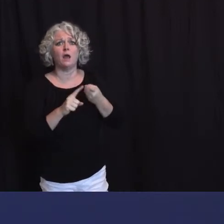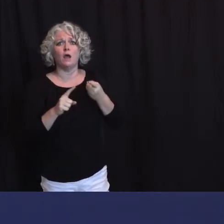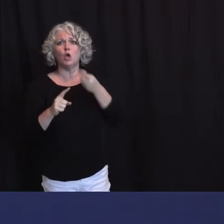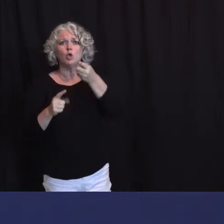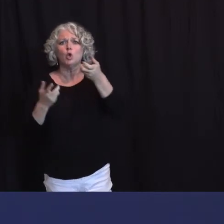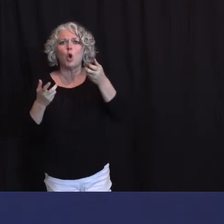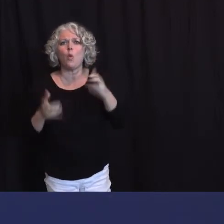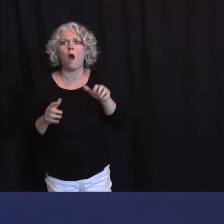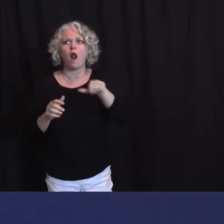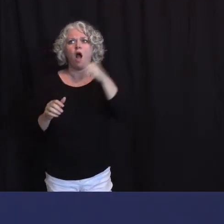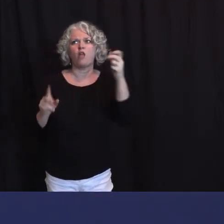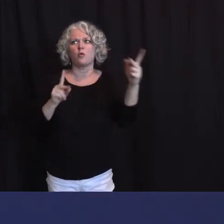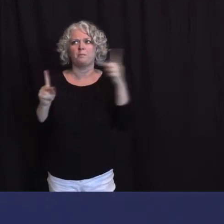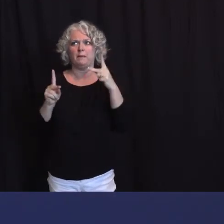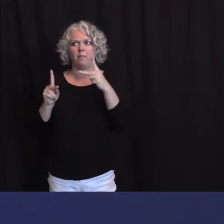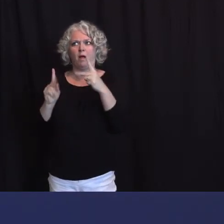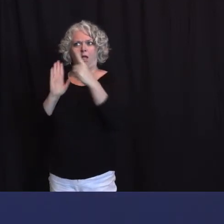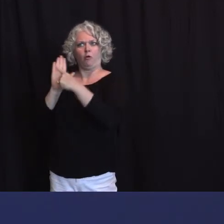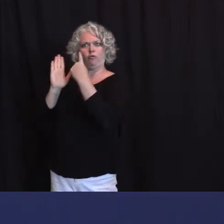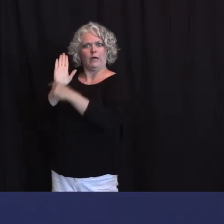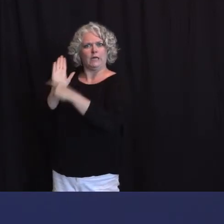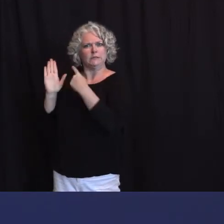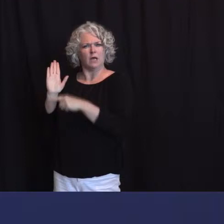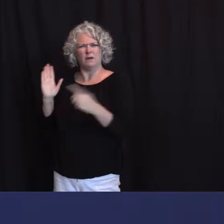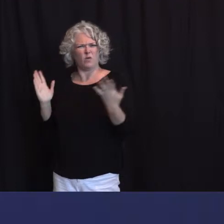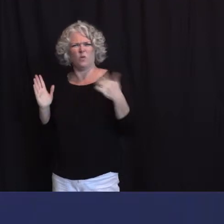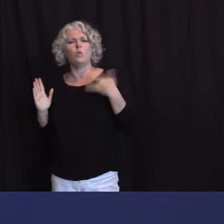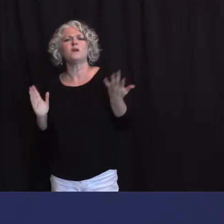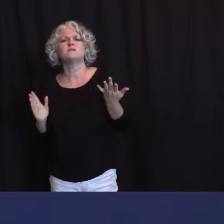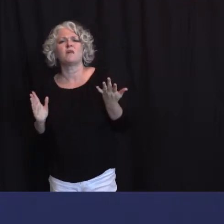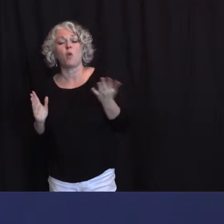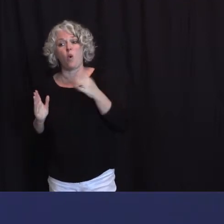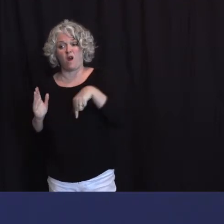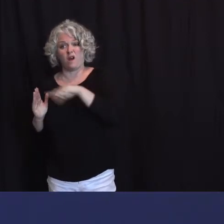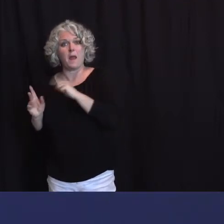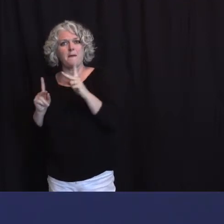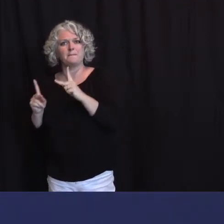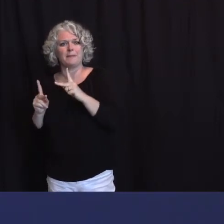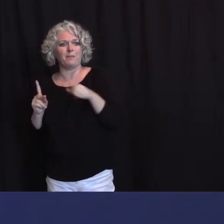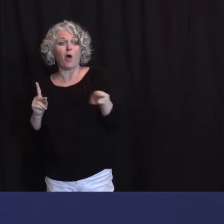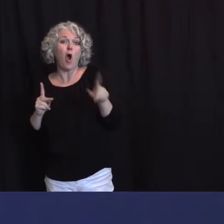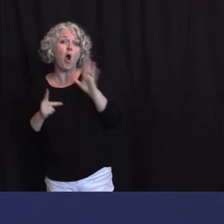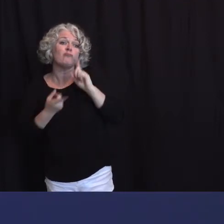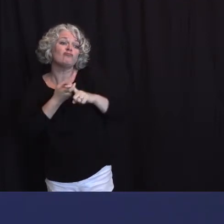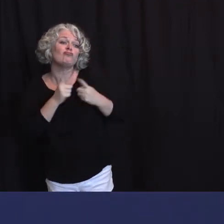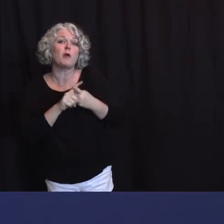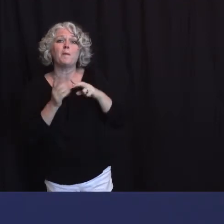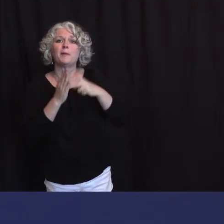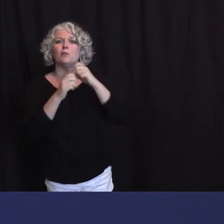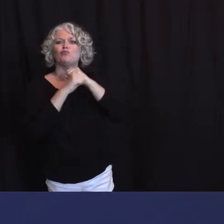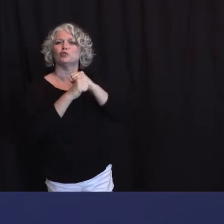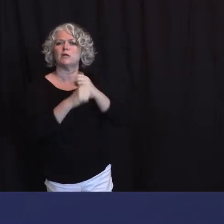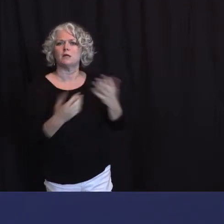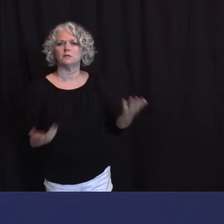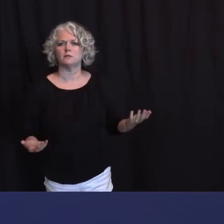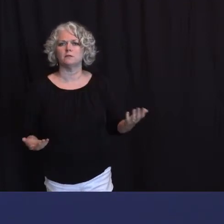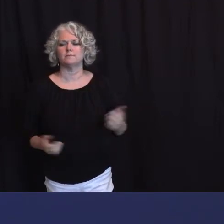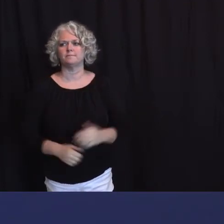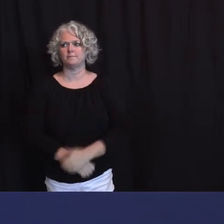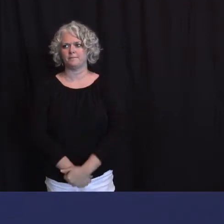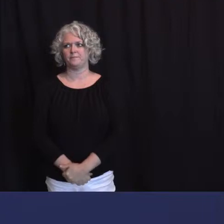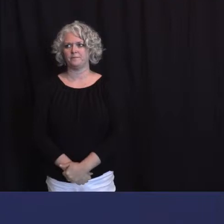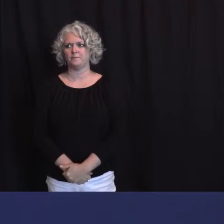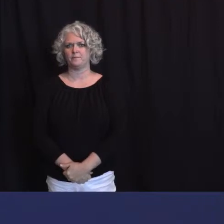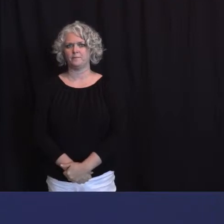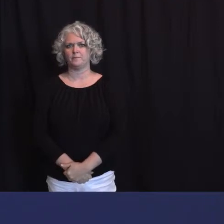your adversaries? Or is it simply the people in your inner circle are protected from accountability? I think